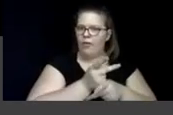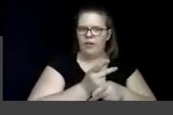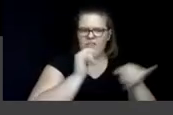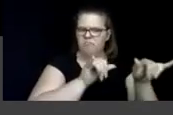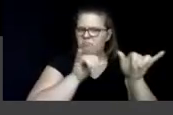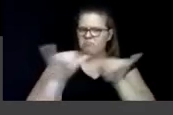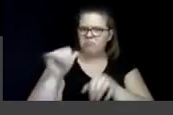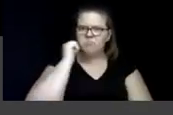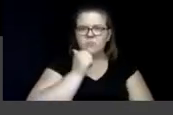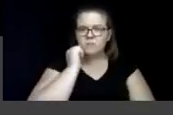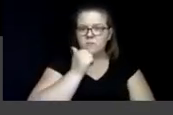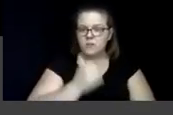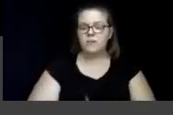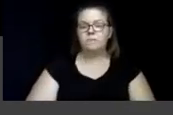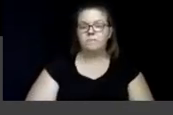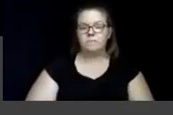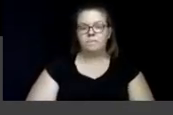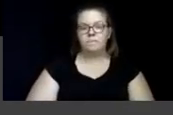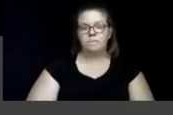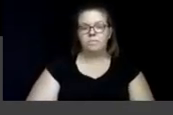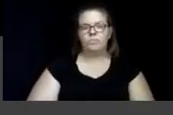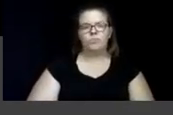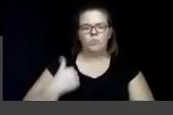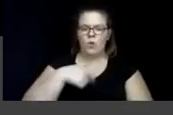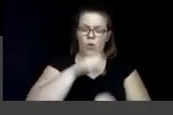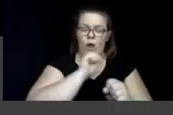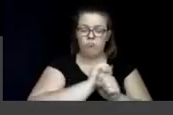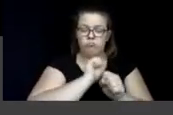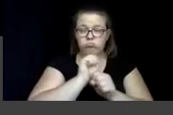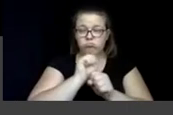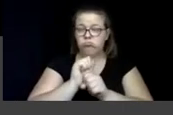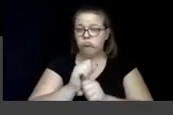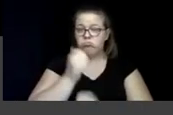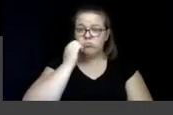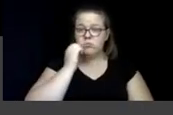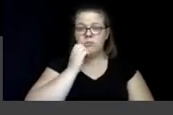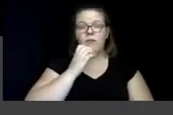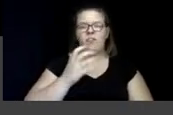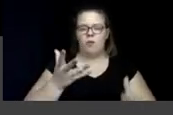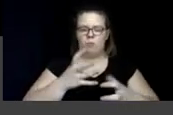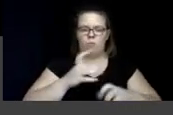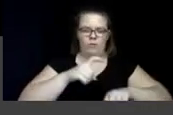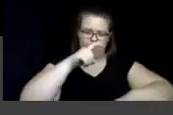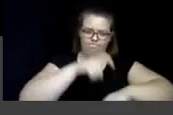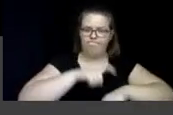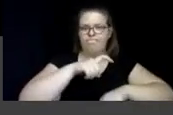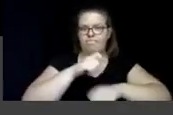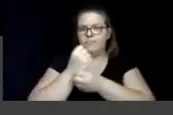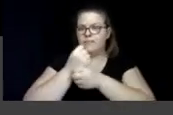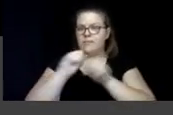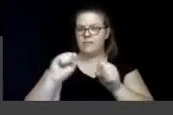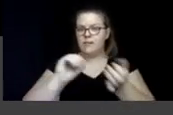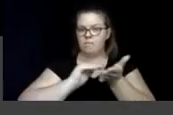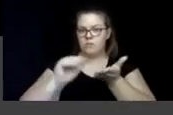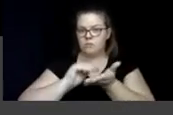day. We work daily on timely and safe discharges. So either to home or